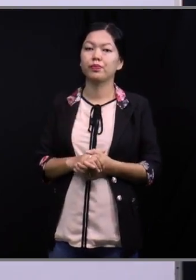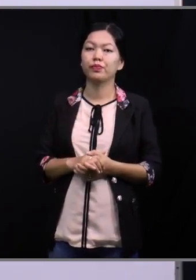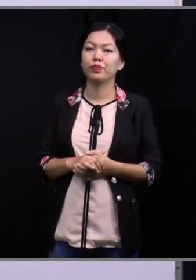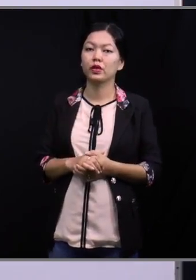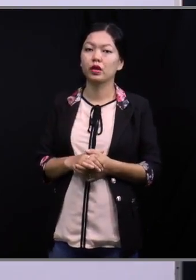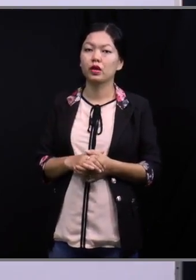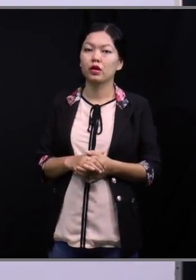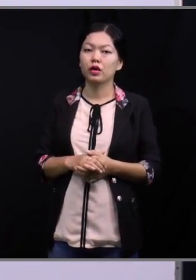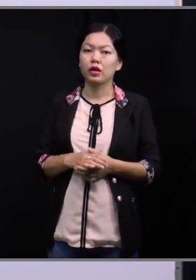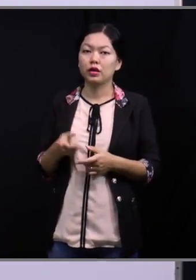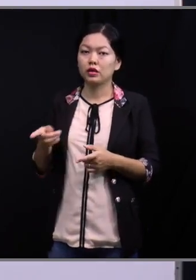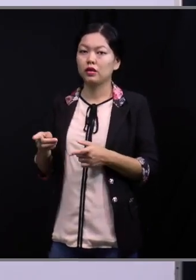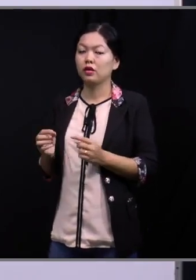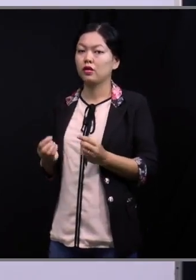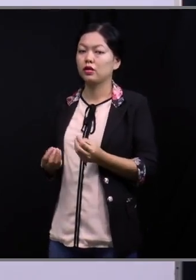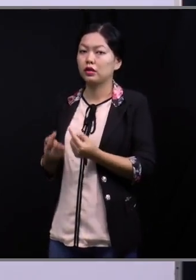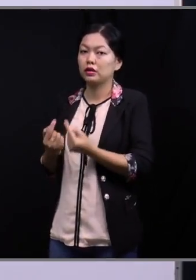of animals, these